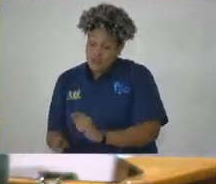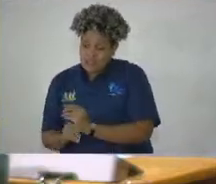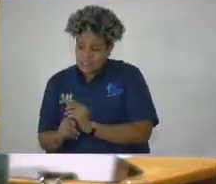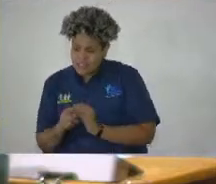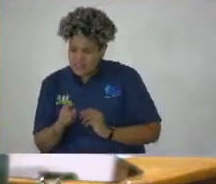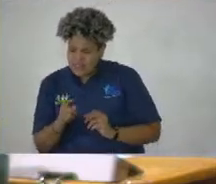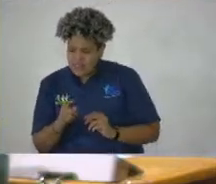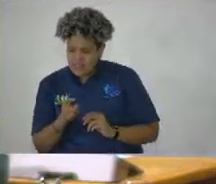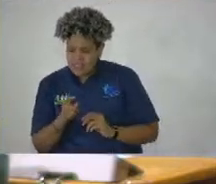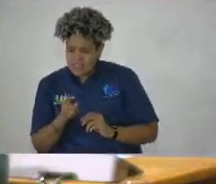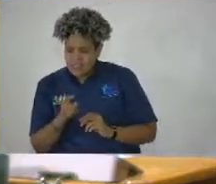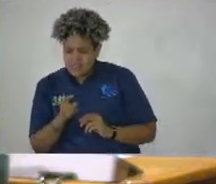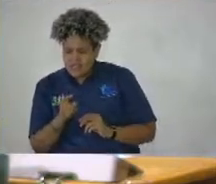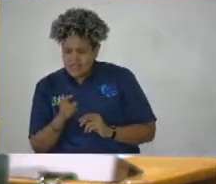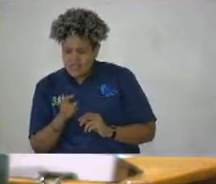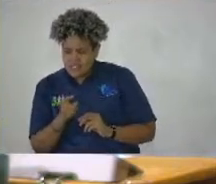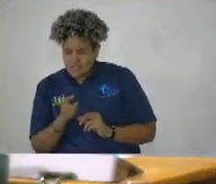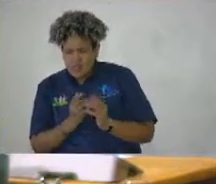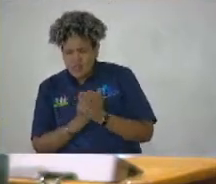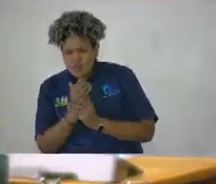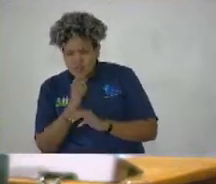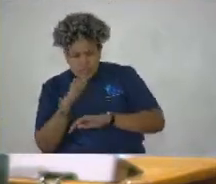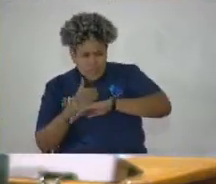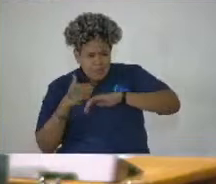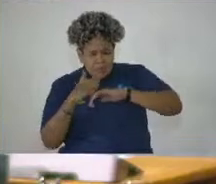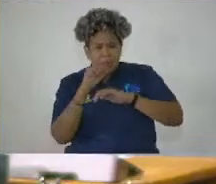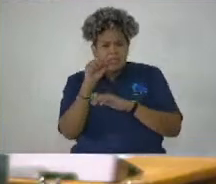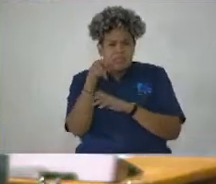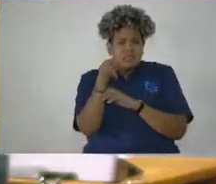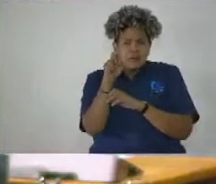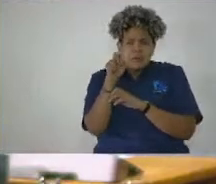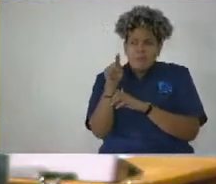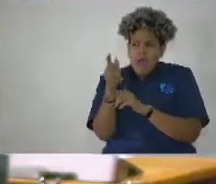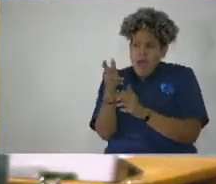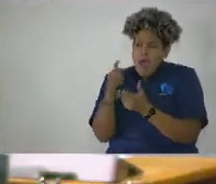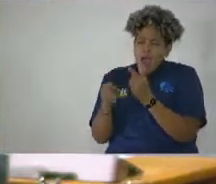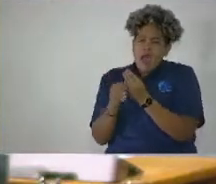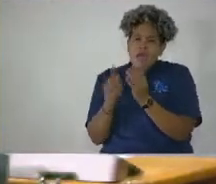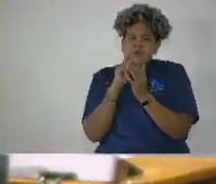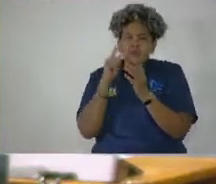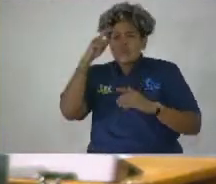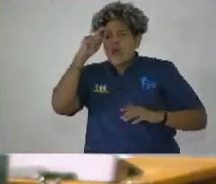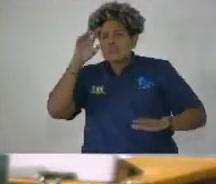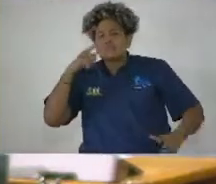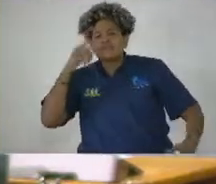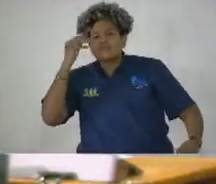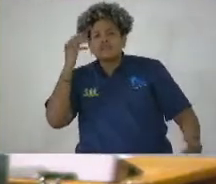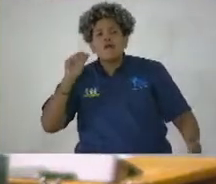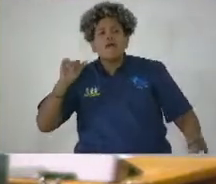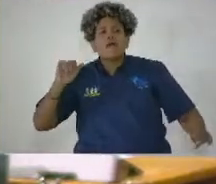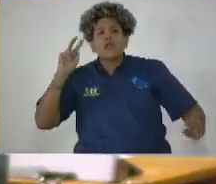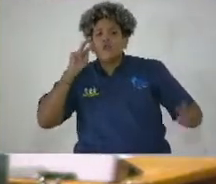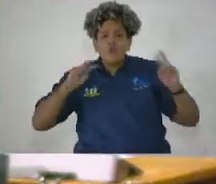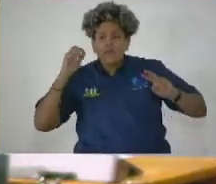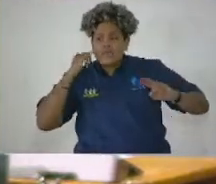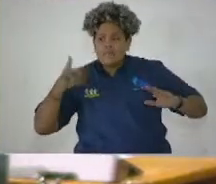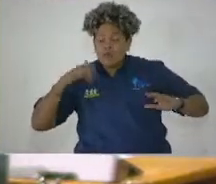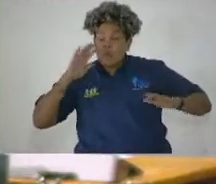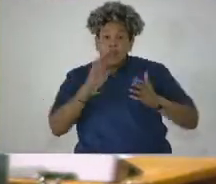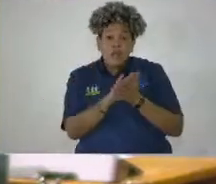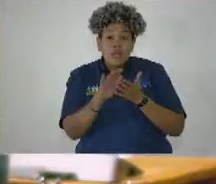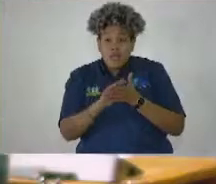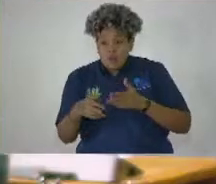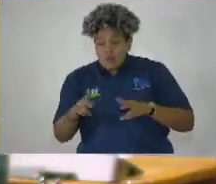they go into implementing Spark, very wisely, they have said that, look, if we're going to dig up the